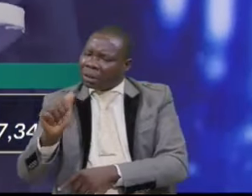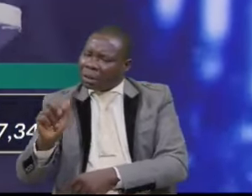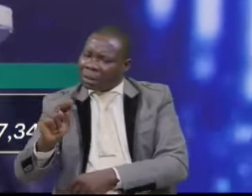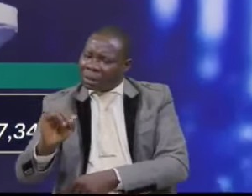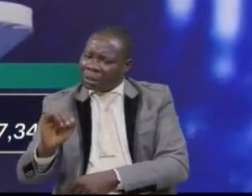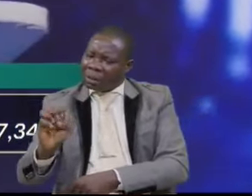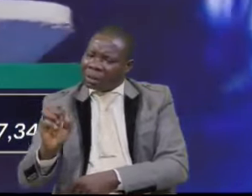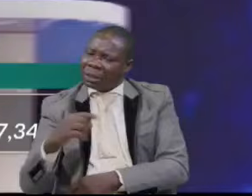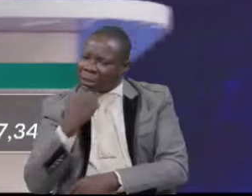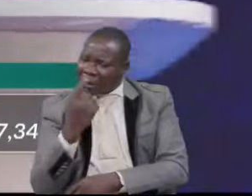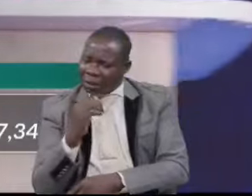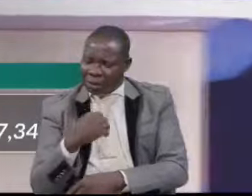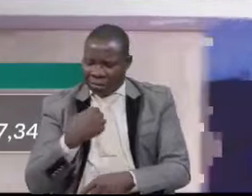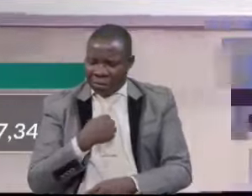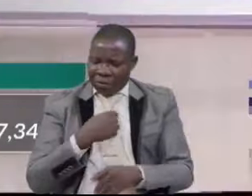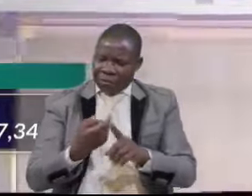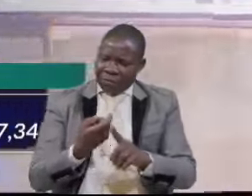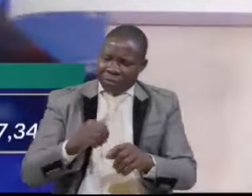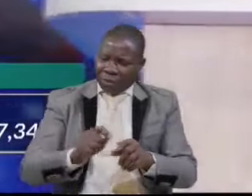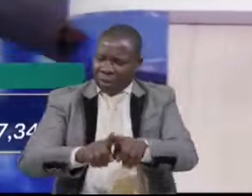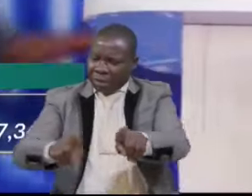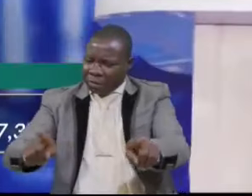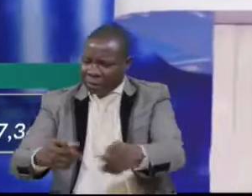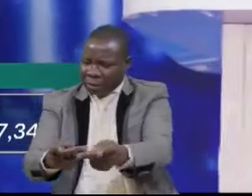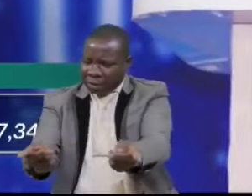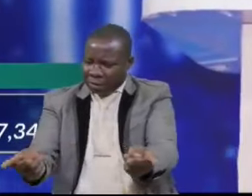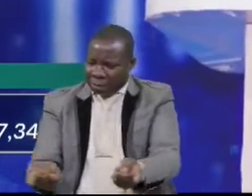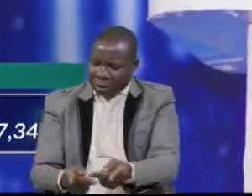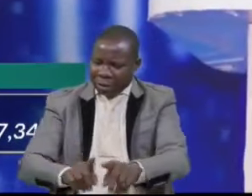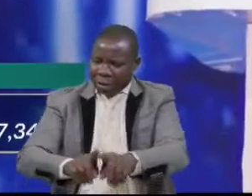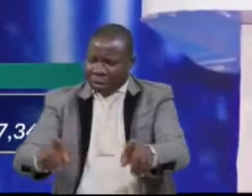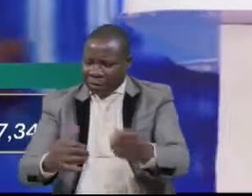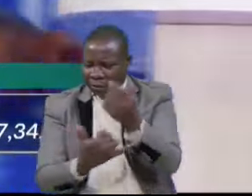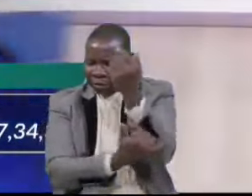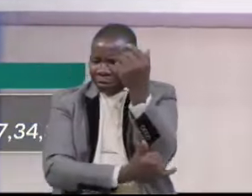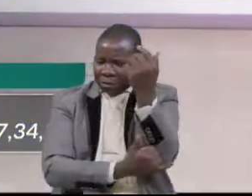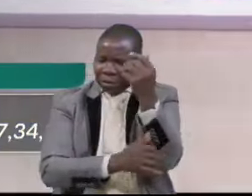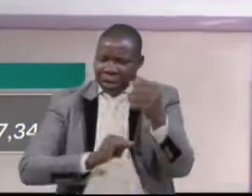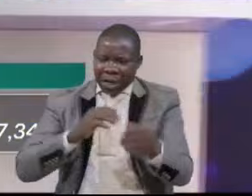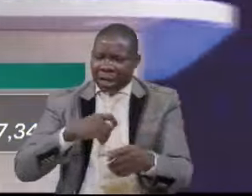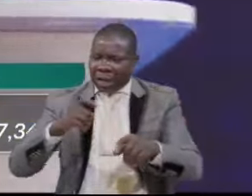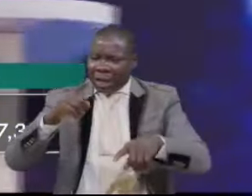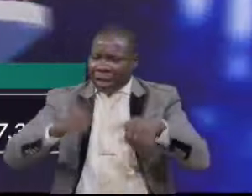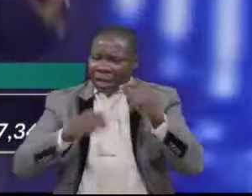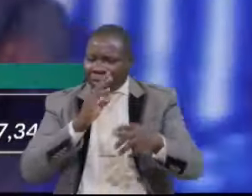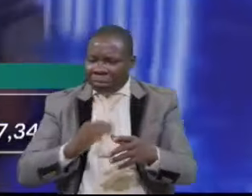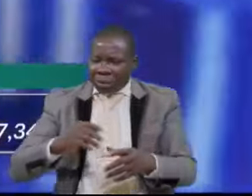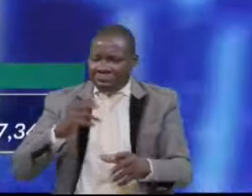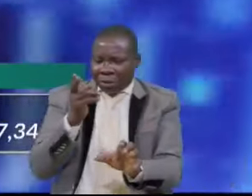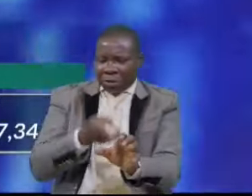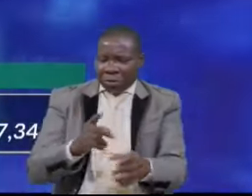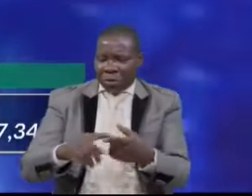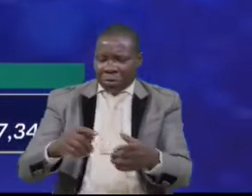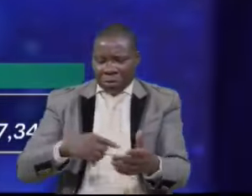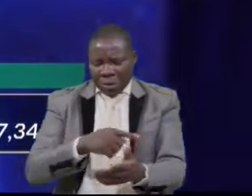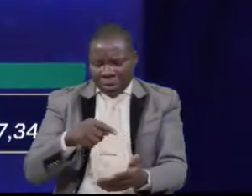people, and I'm not to be conformed to this Babylonian thing. But Daniel purposed in